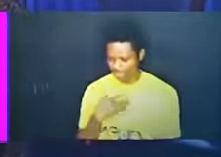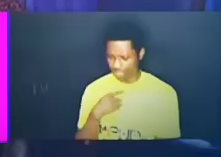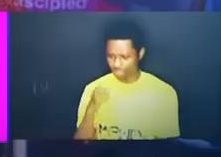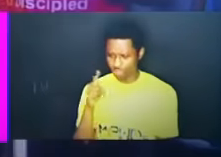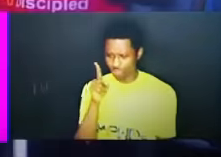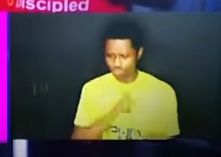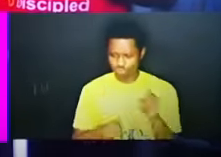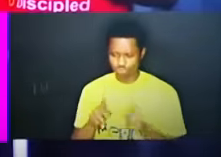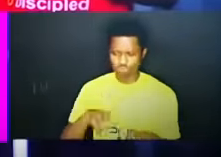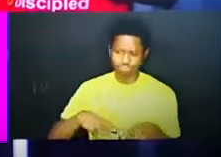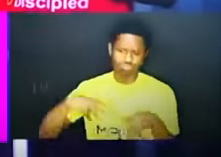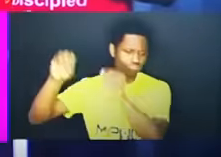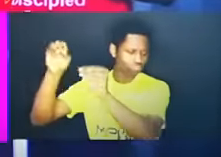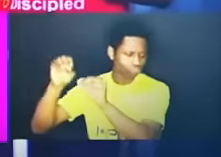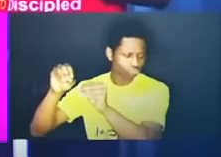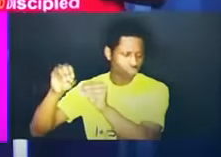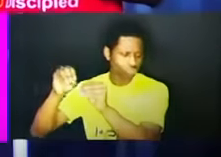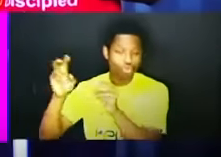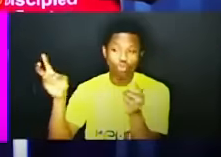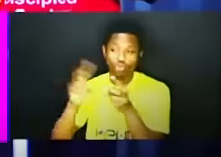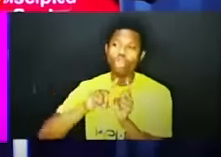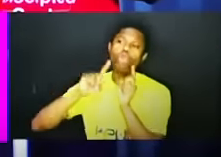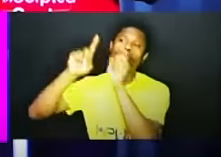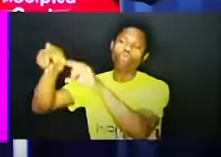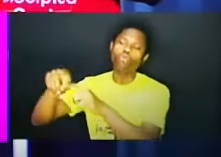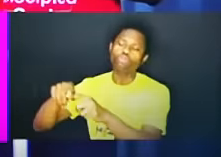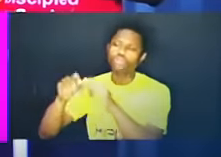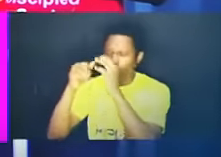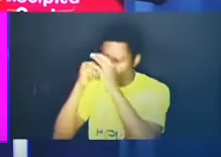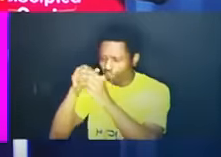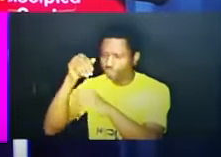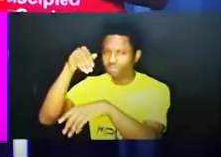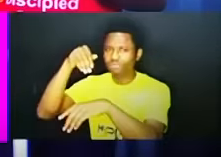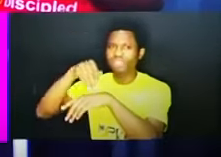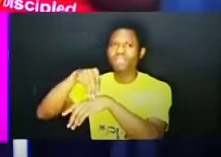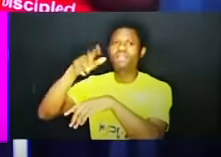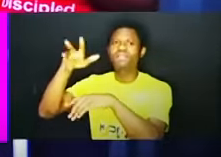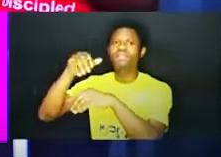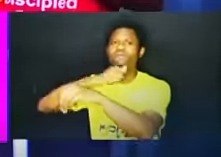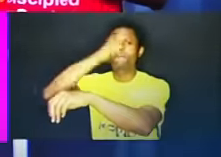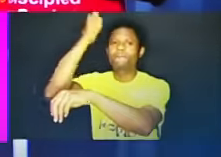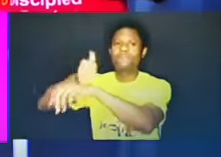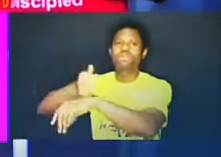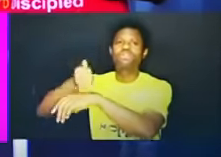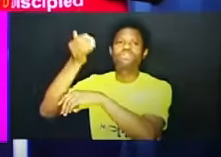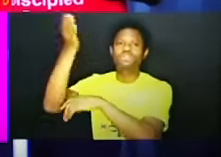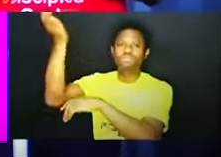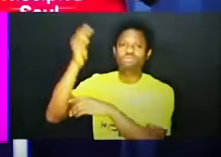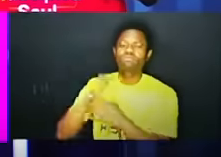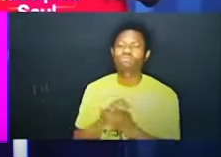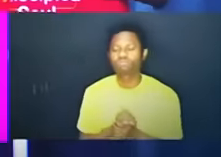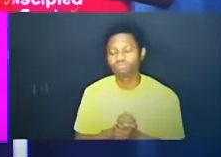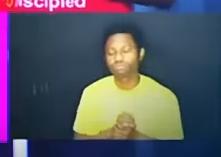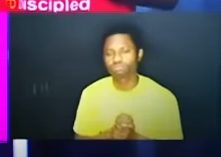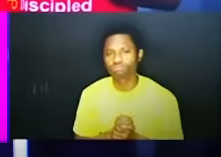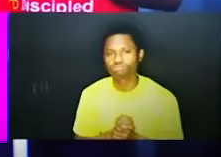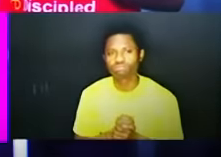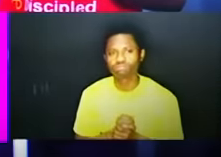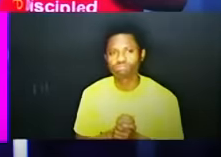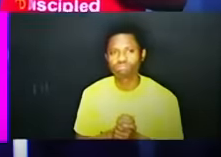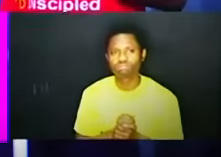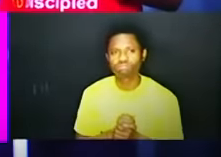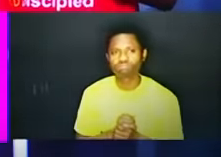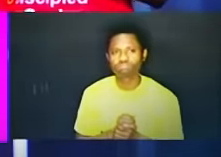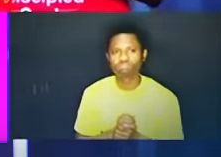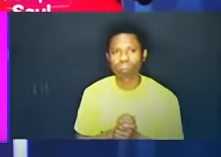ko Pharaoh nchen ko kachire no se se urade Israel nyankopon sie ni ma meman enko shefa emame e wo sere so. So